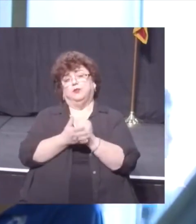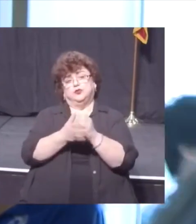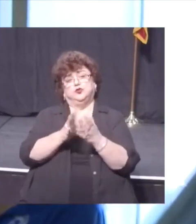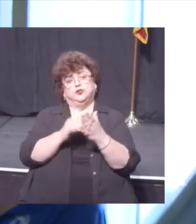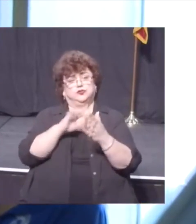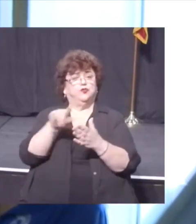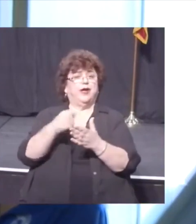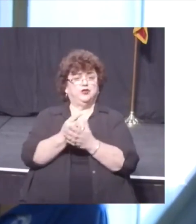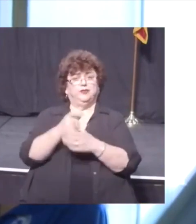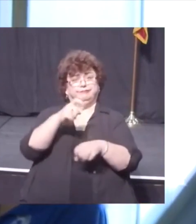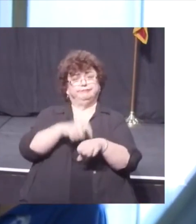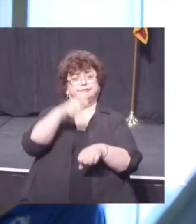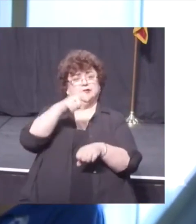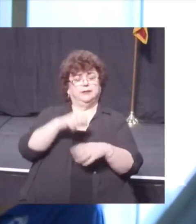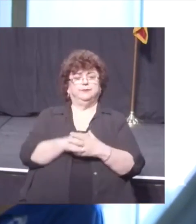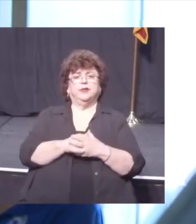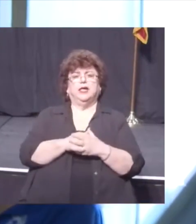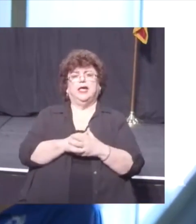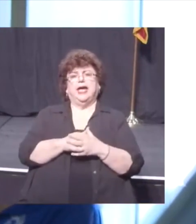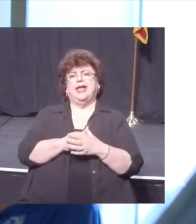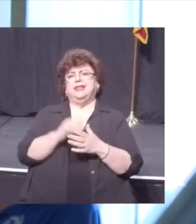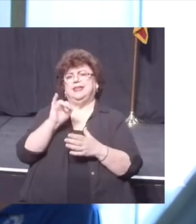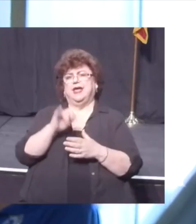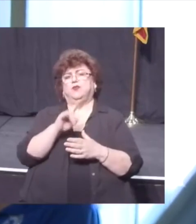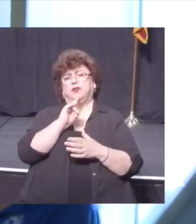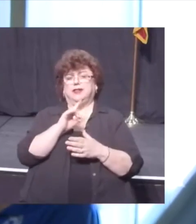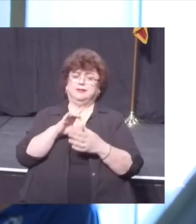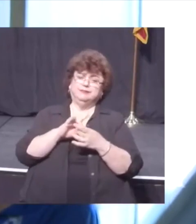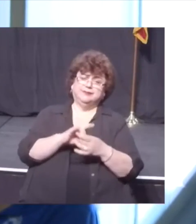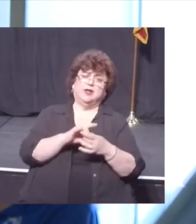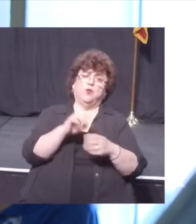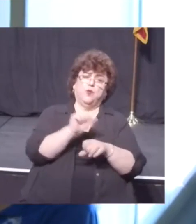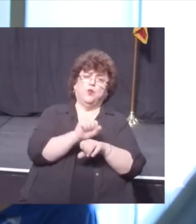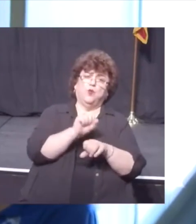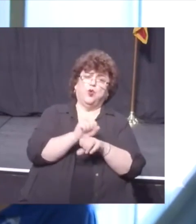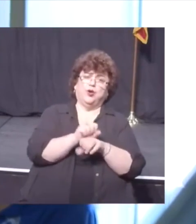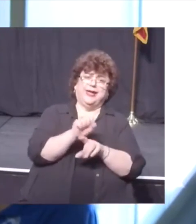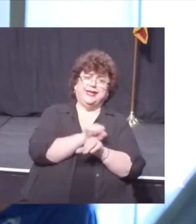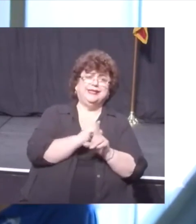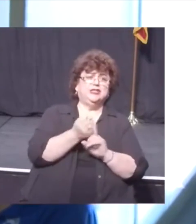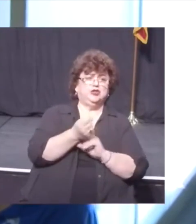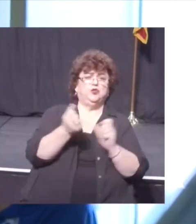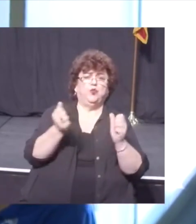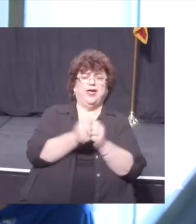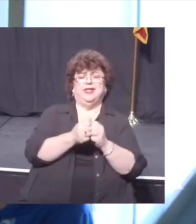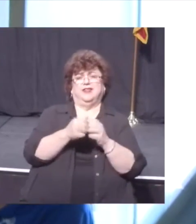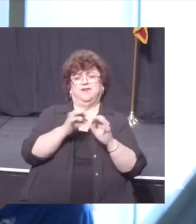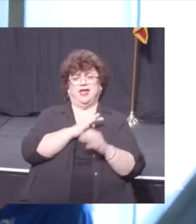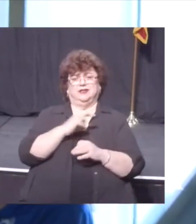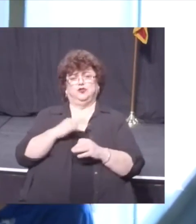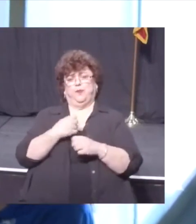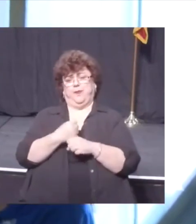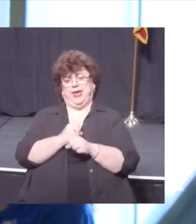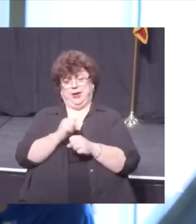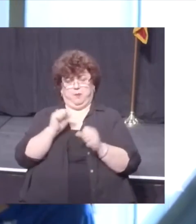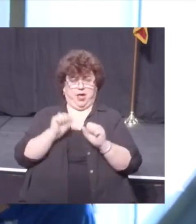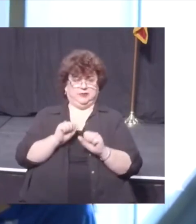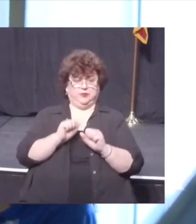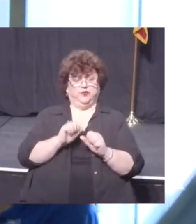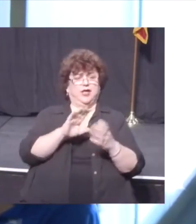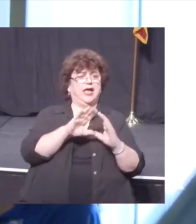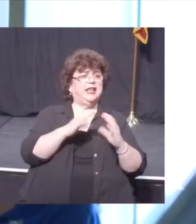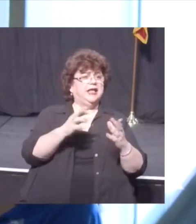that requires protecting the working conditions for the faculty, which actually make it possible for the classroom and